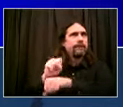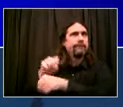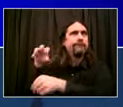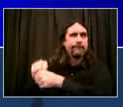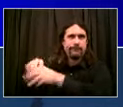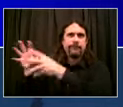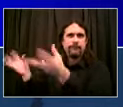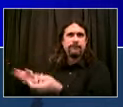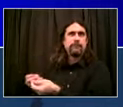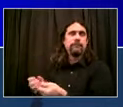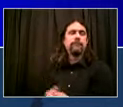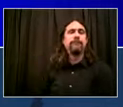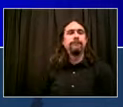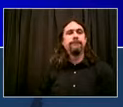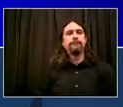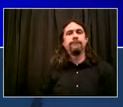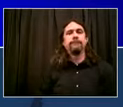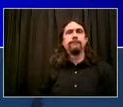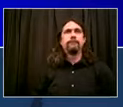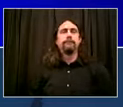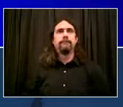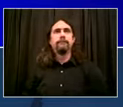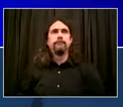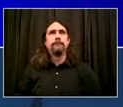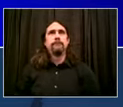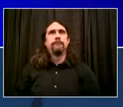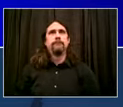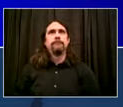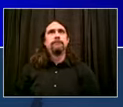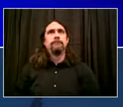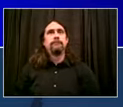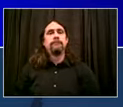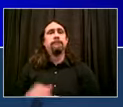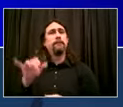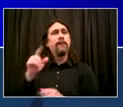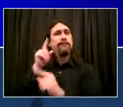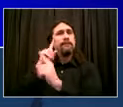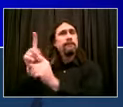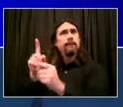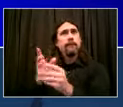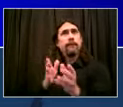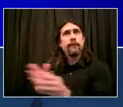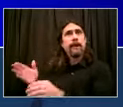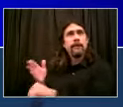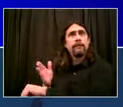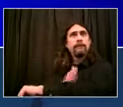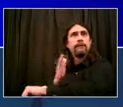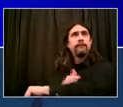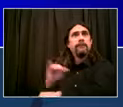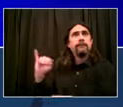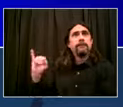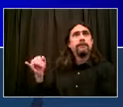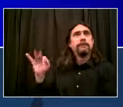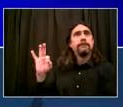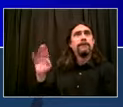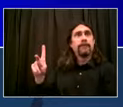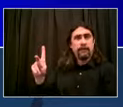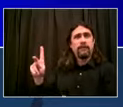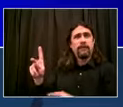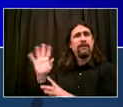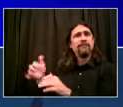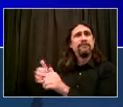bargain and making sure that the needs of the people came first. Public benefits front and center. And it wasn't